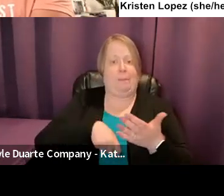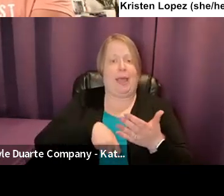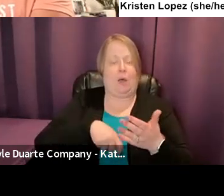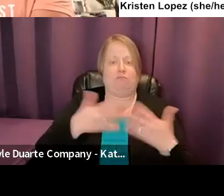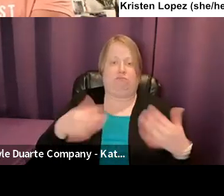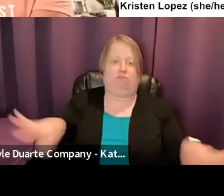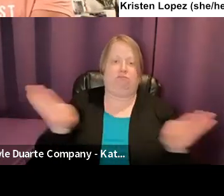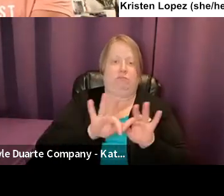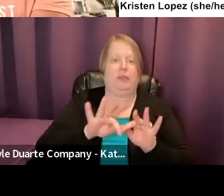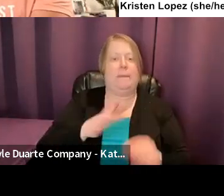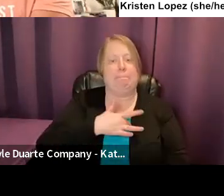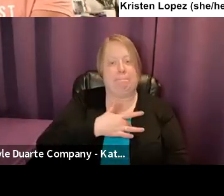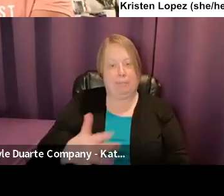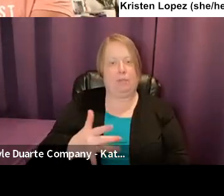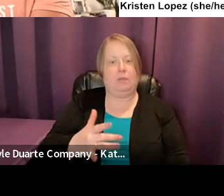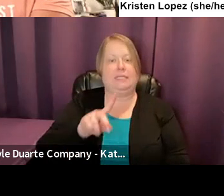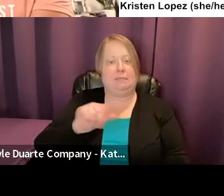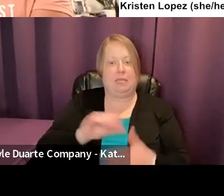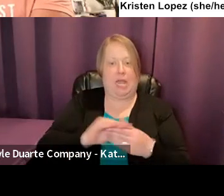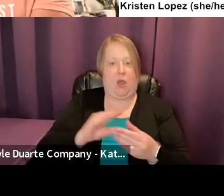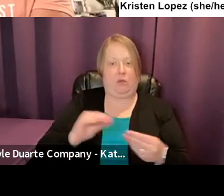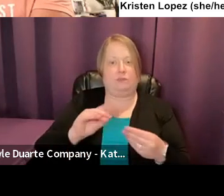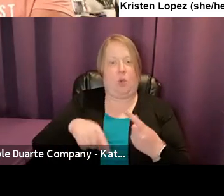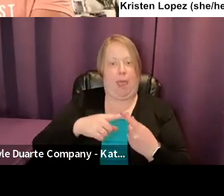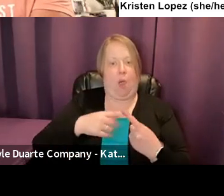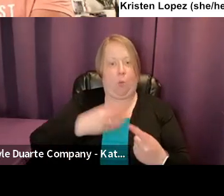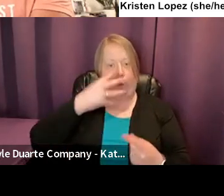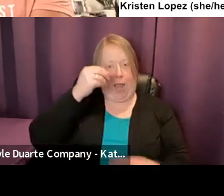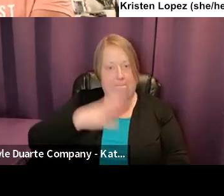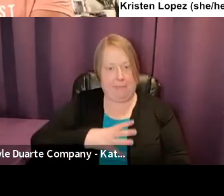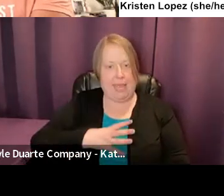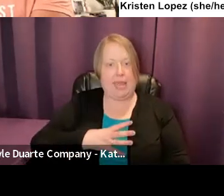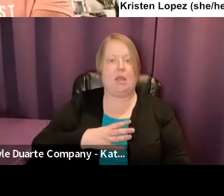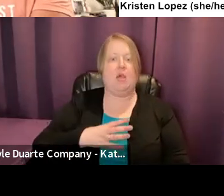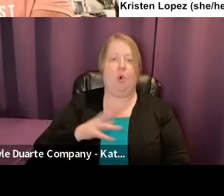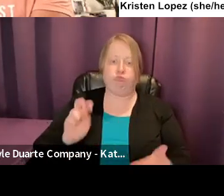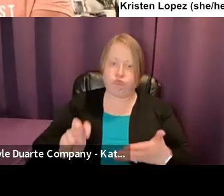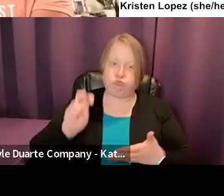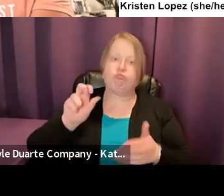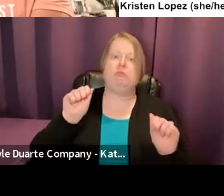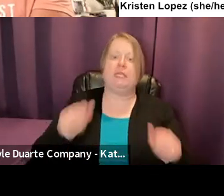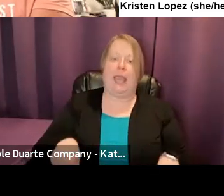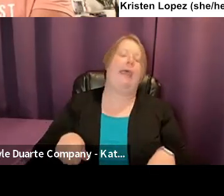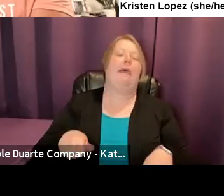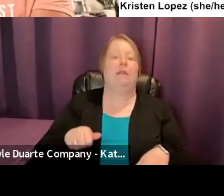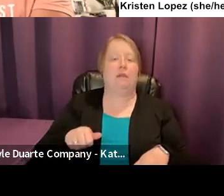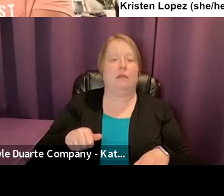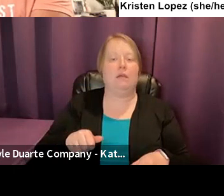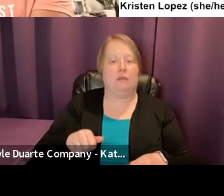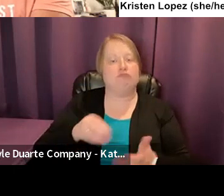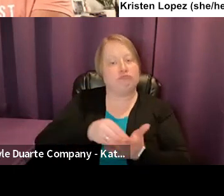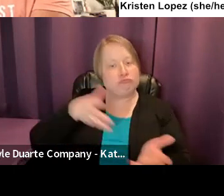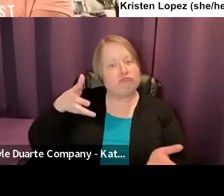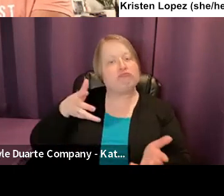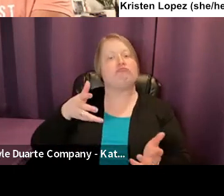mobile, affluent, and usually disabled late in life, because the belief is that